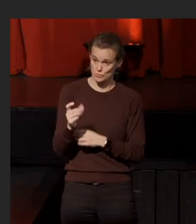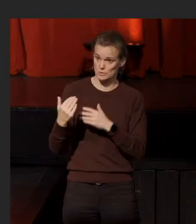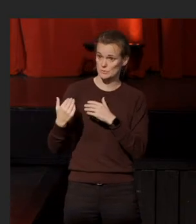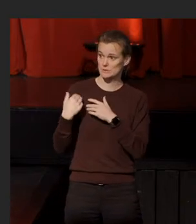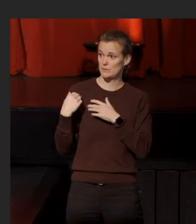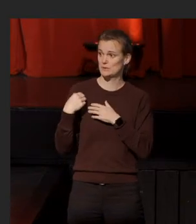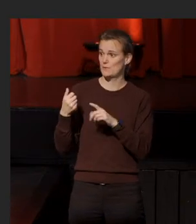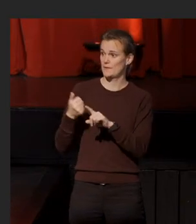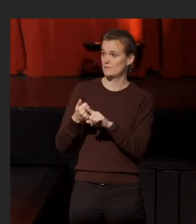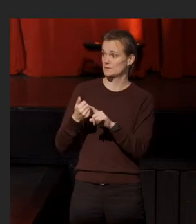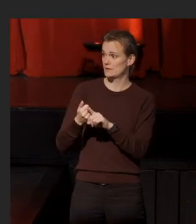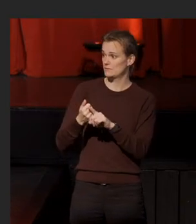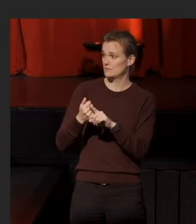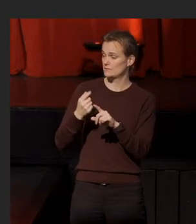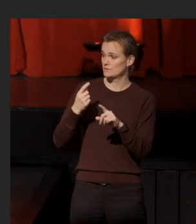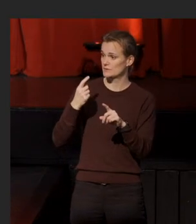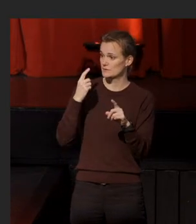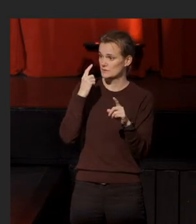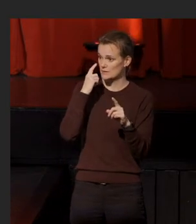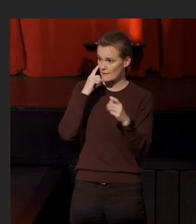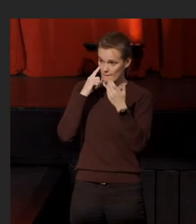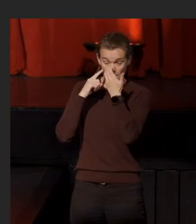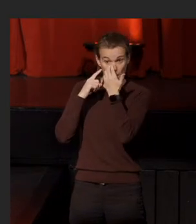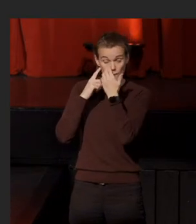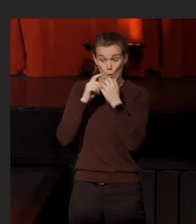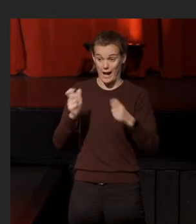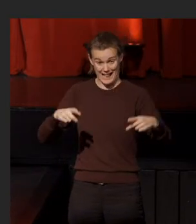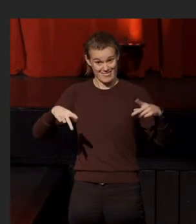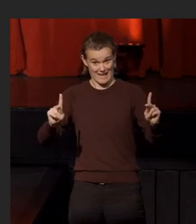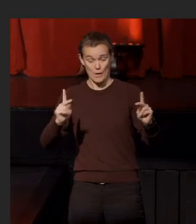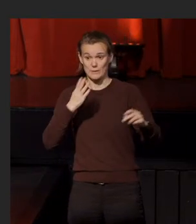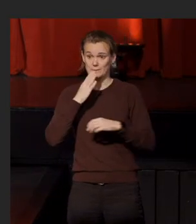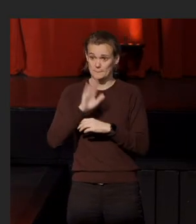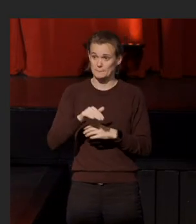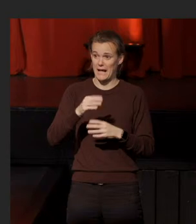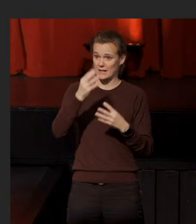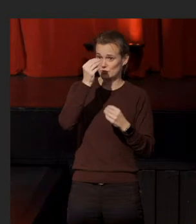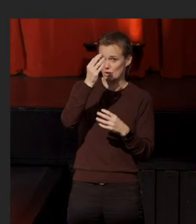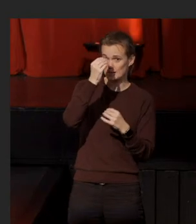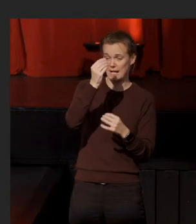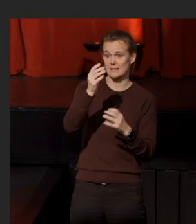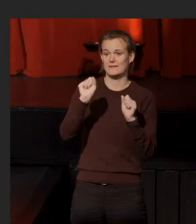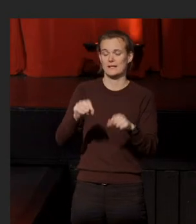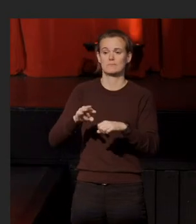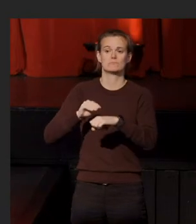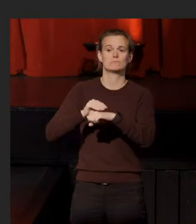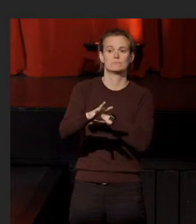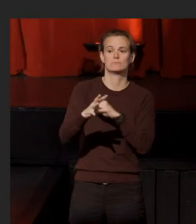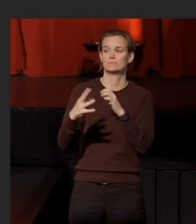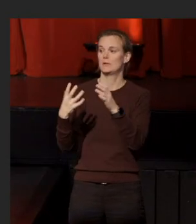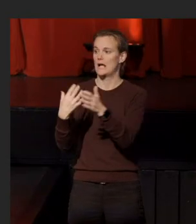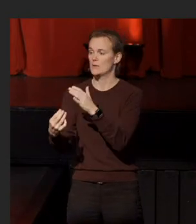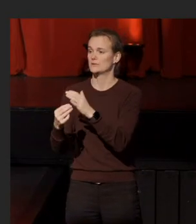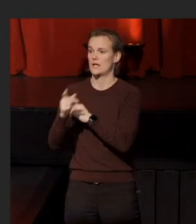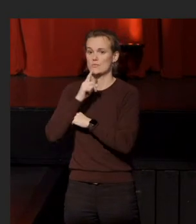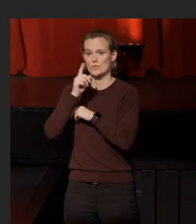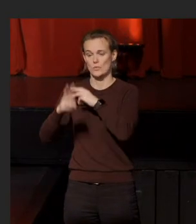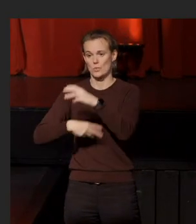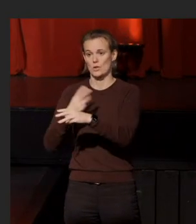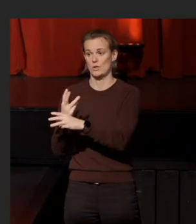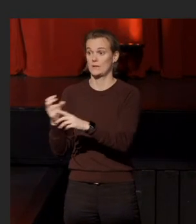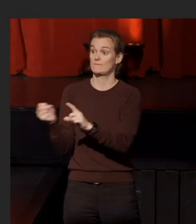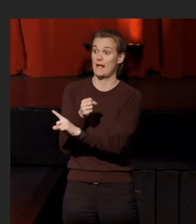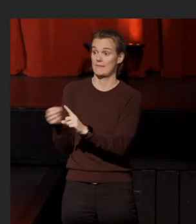for hosting and promoting harmful content that could incite offline violence? How does Canada's approach compare